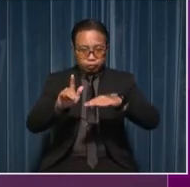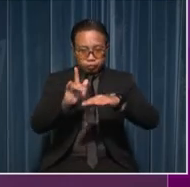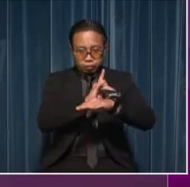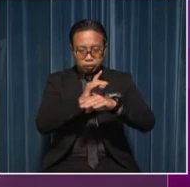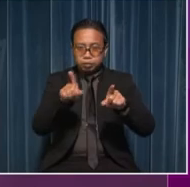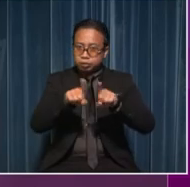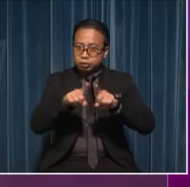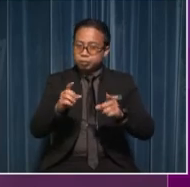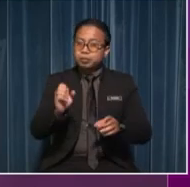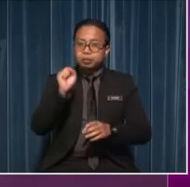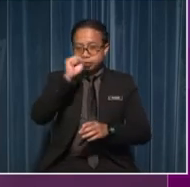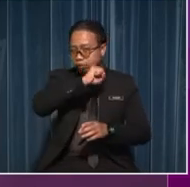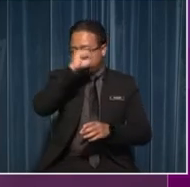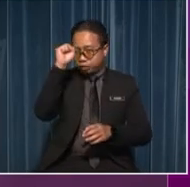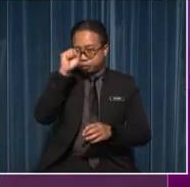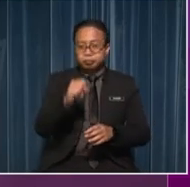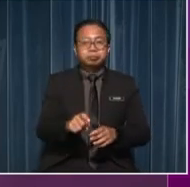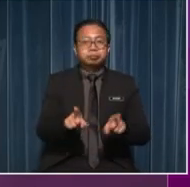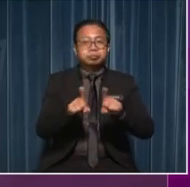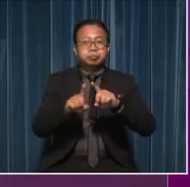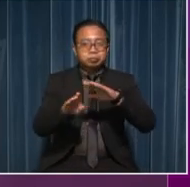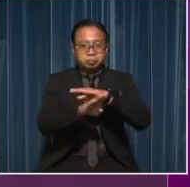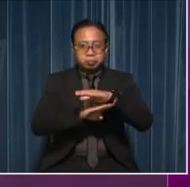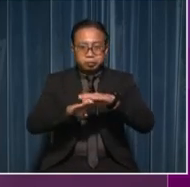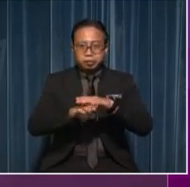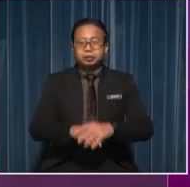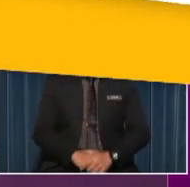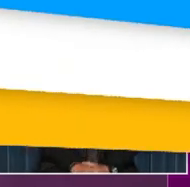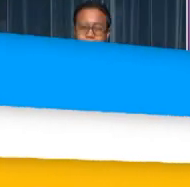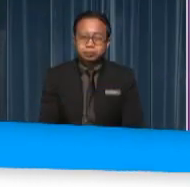same shape, especially as the base.